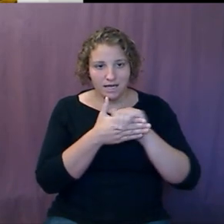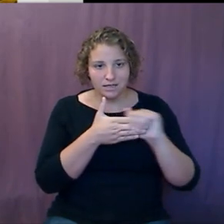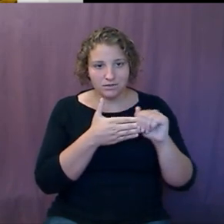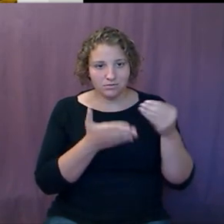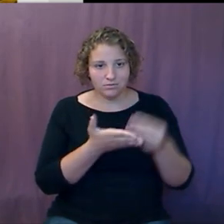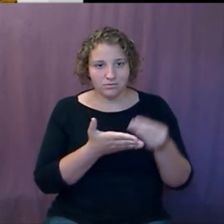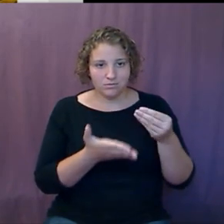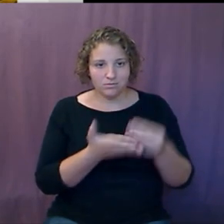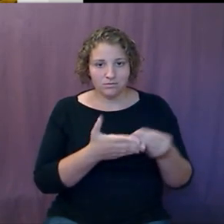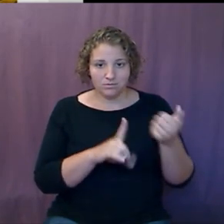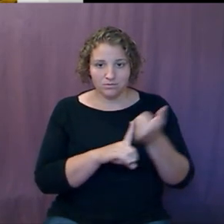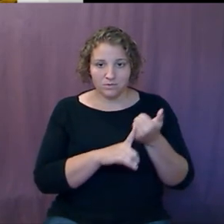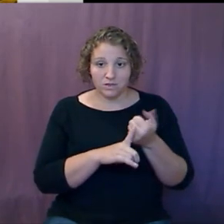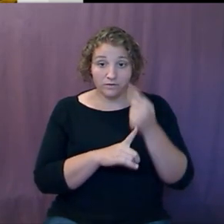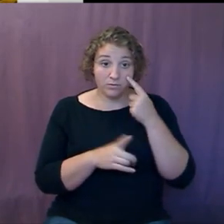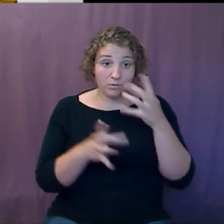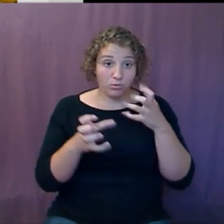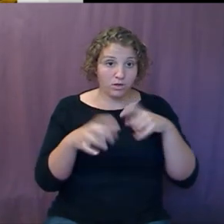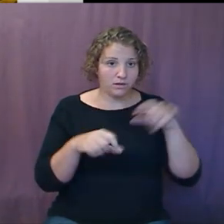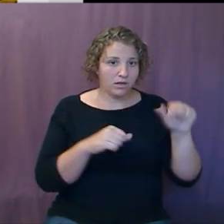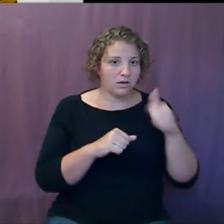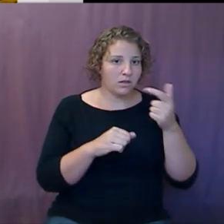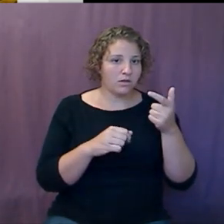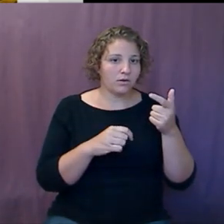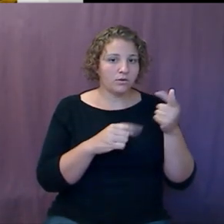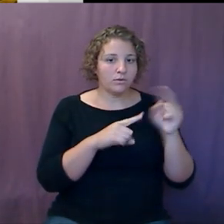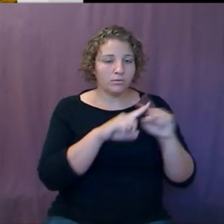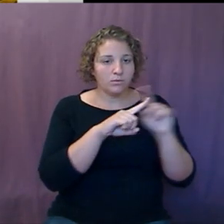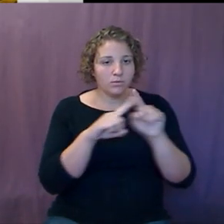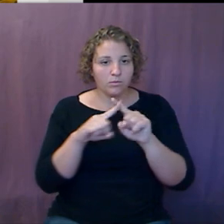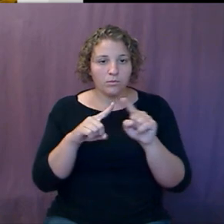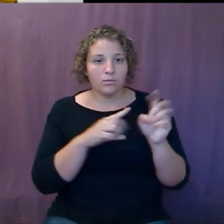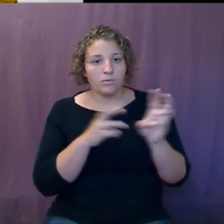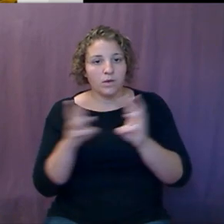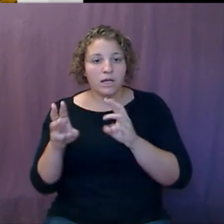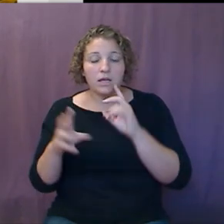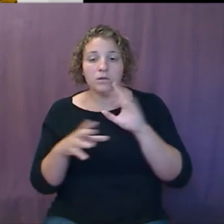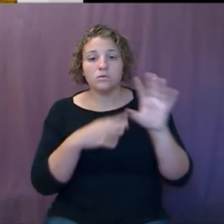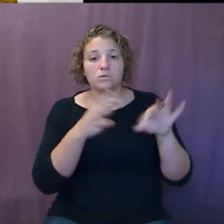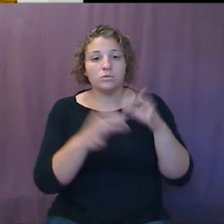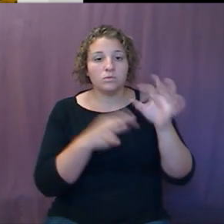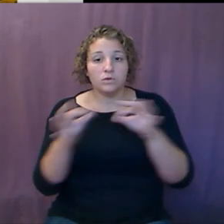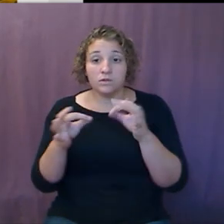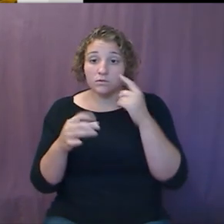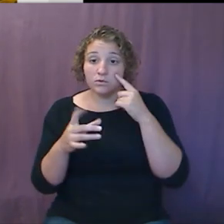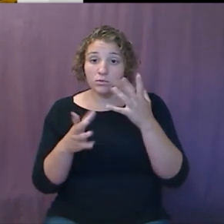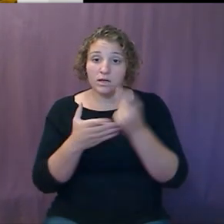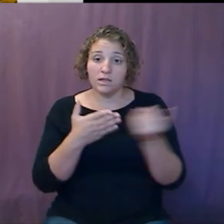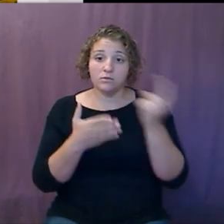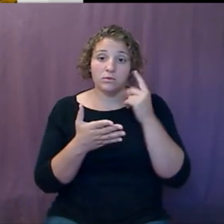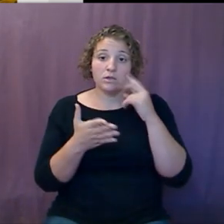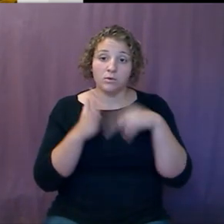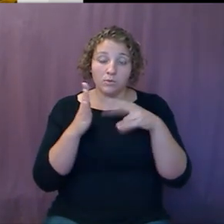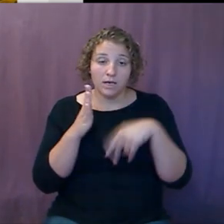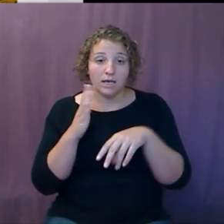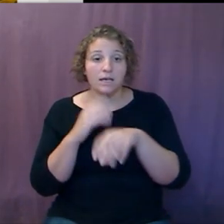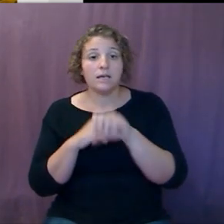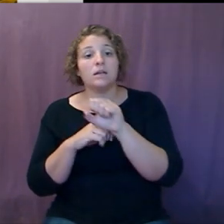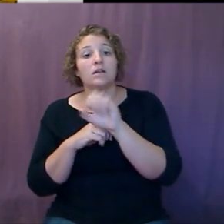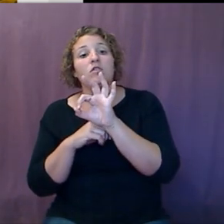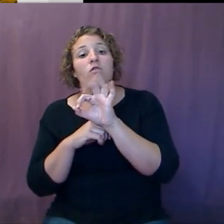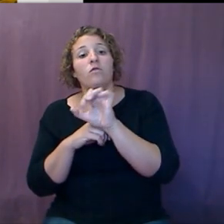people are desperate to find some other stable means which is why last week we read steve forbes letter to mark zuckerberg about his libra